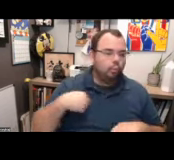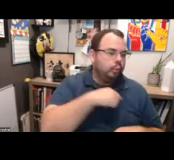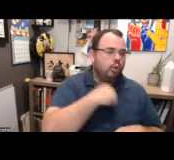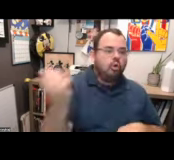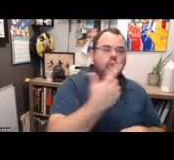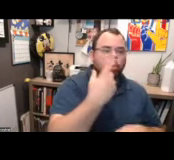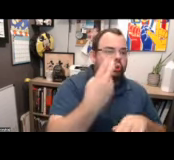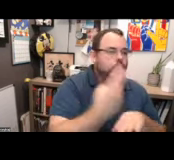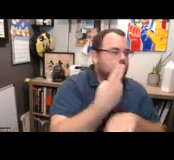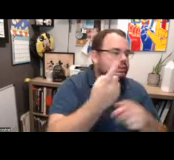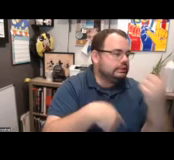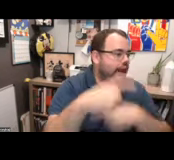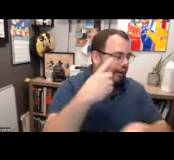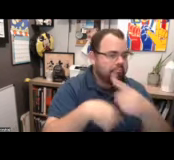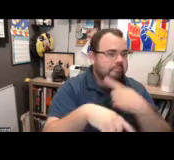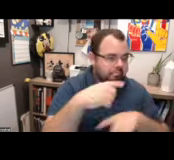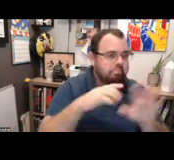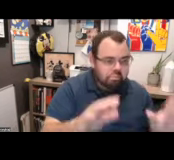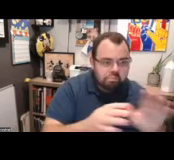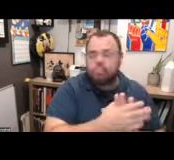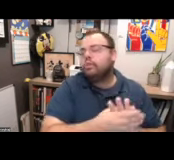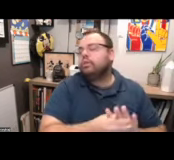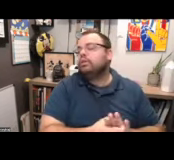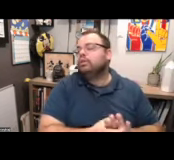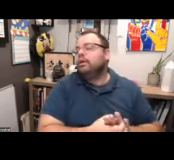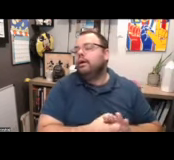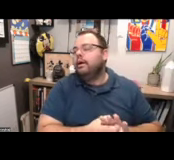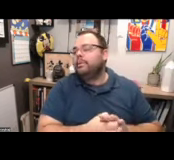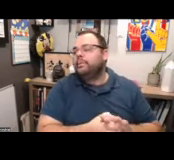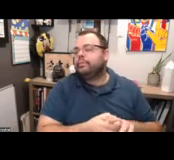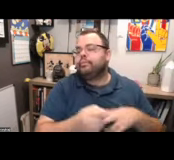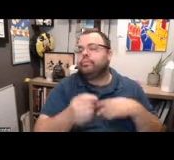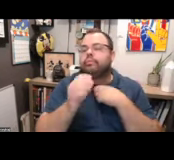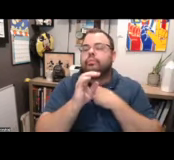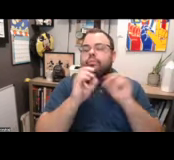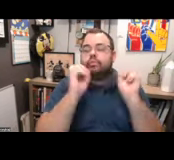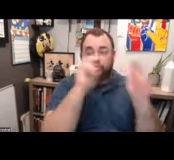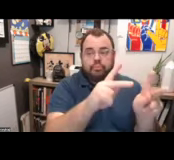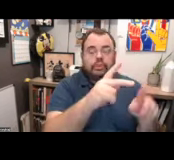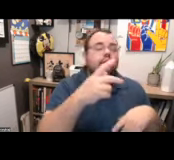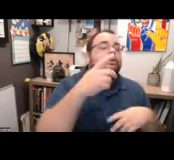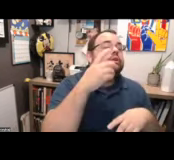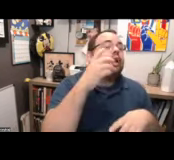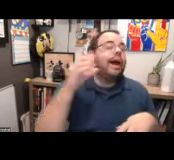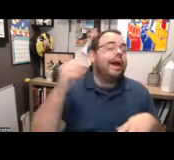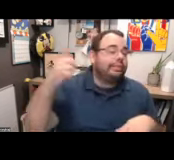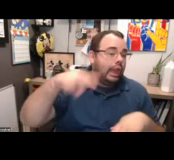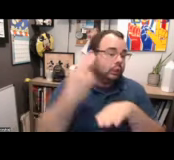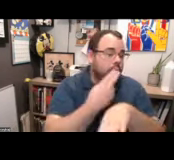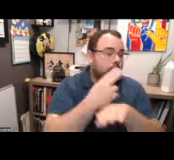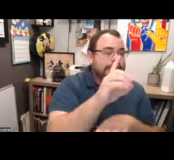old now, and she's still working there. We all used sign language in the Debbie school.